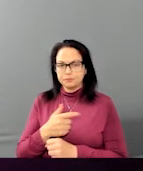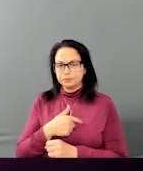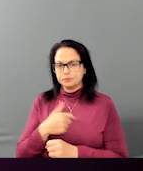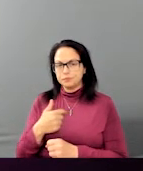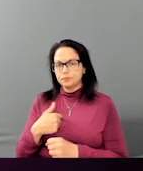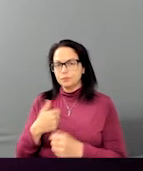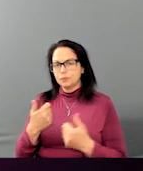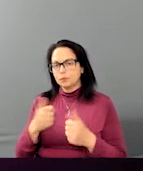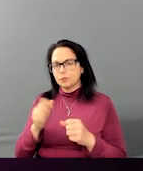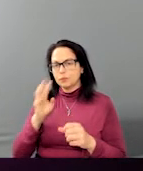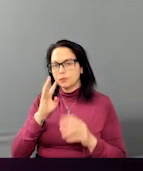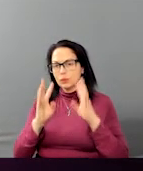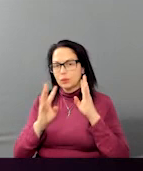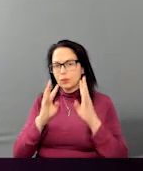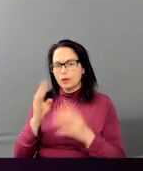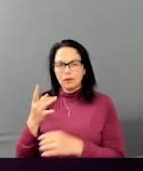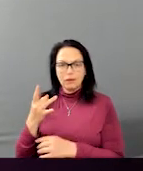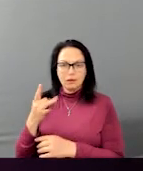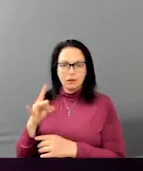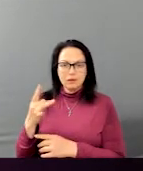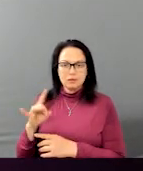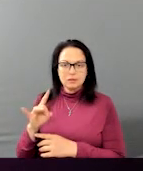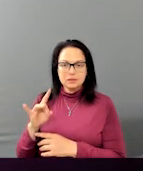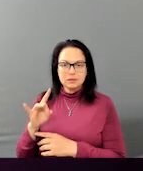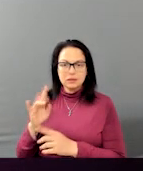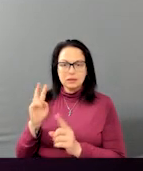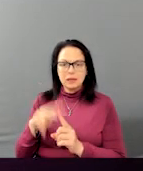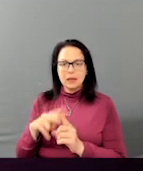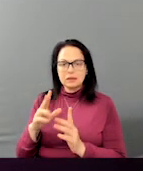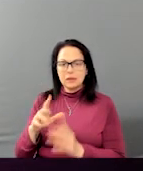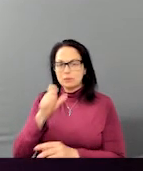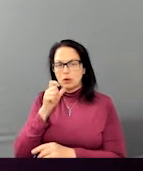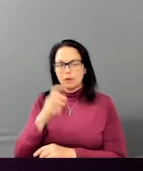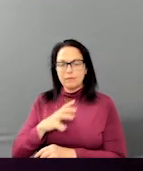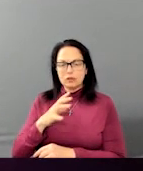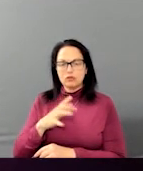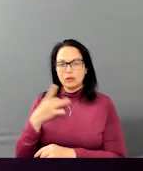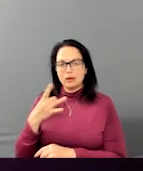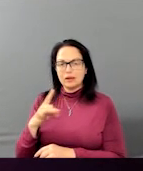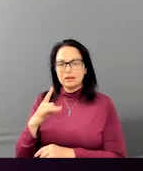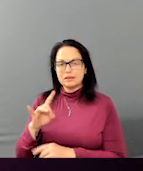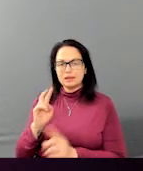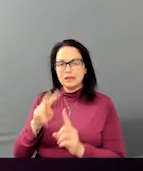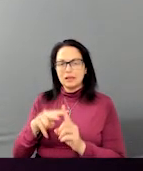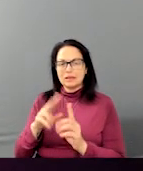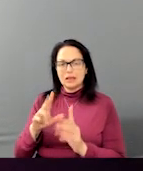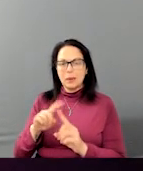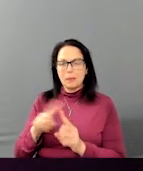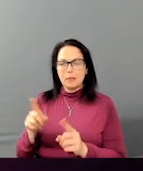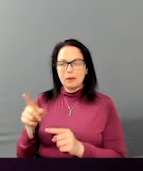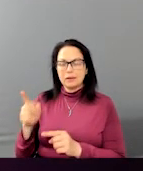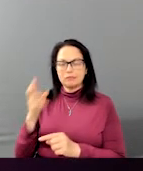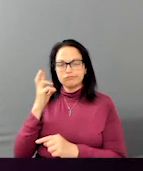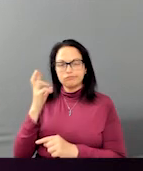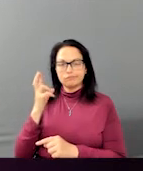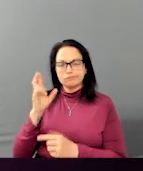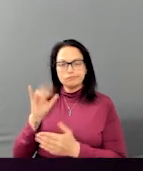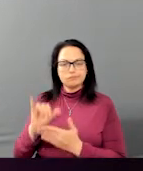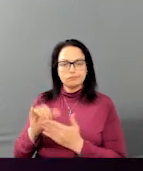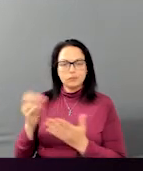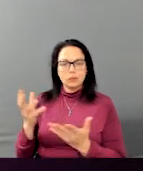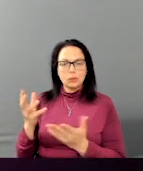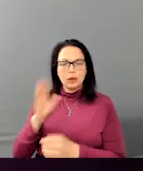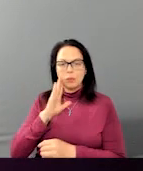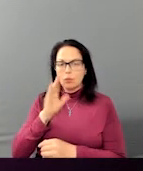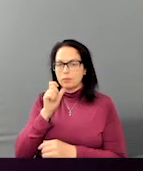create an 18 adapter, an unofficial 18 adapter, but he quickly realized that it wasn't going to